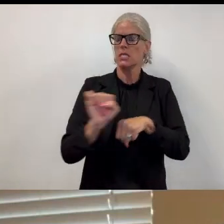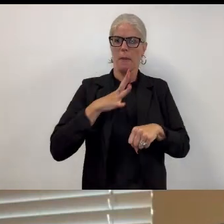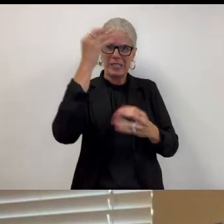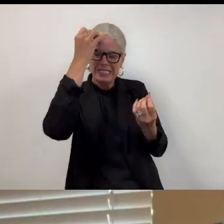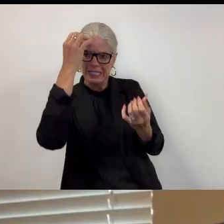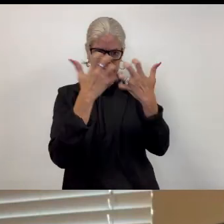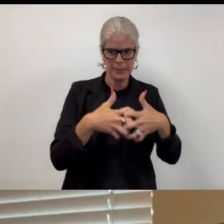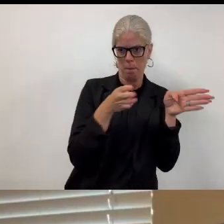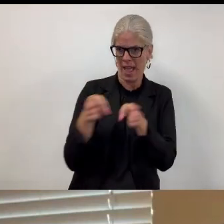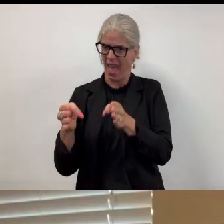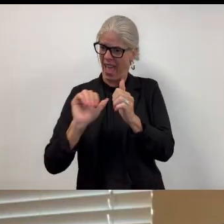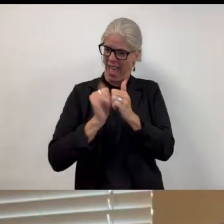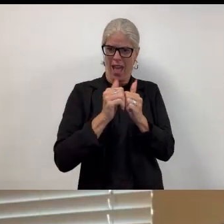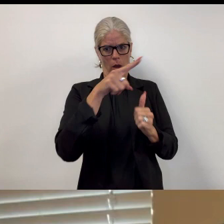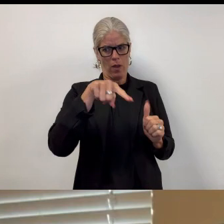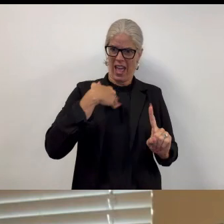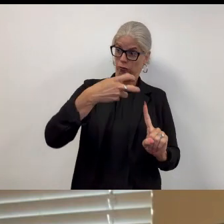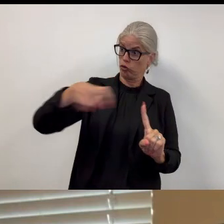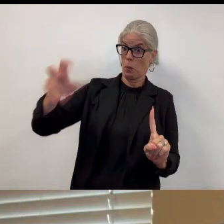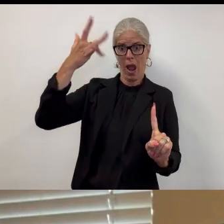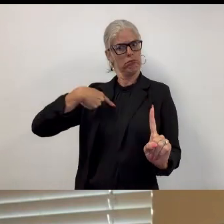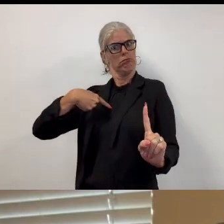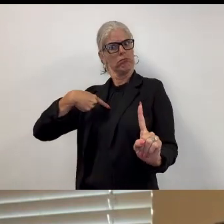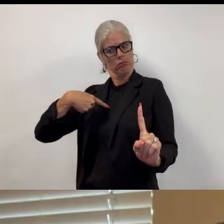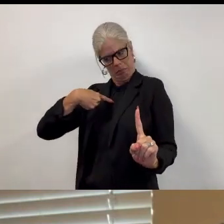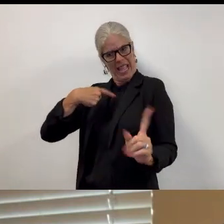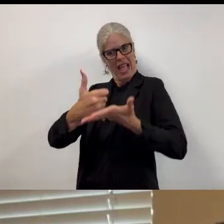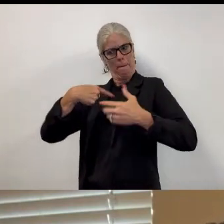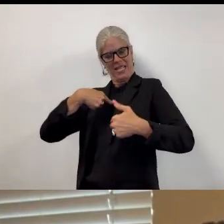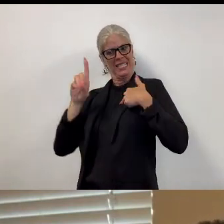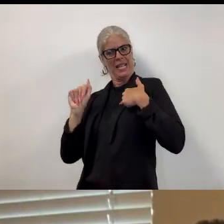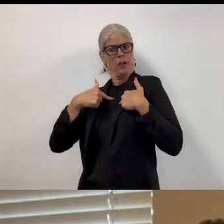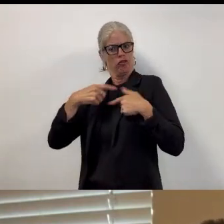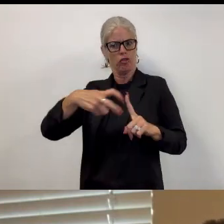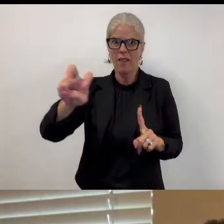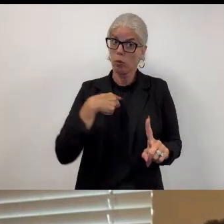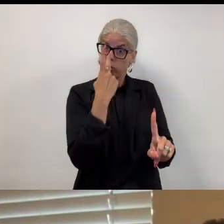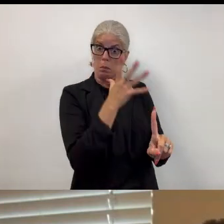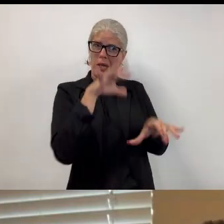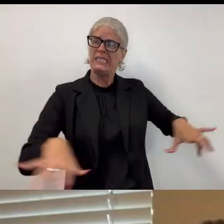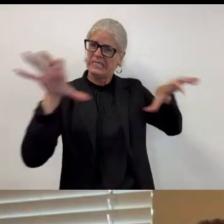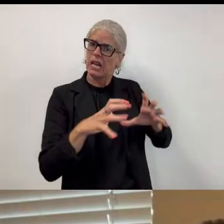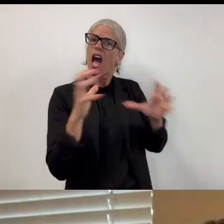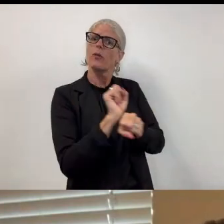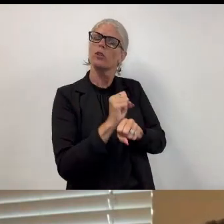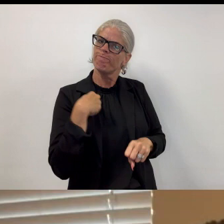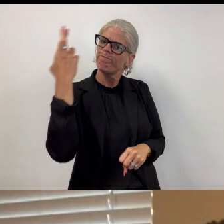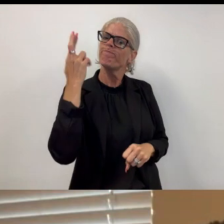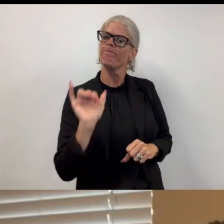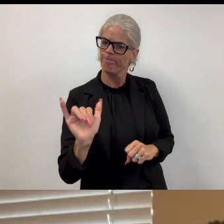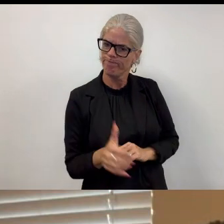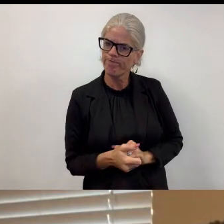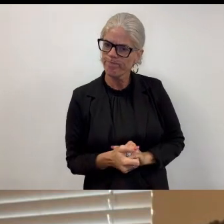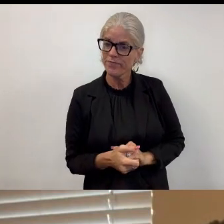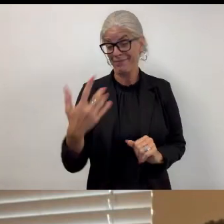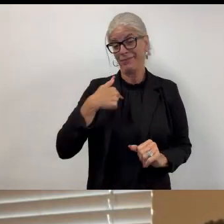and foresight it was required for them to put into traveling with a kid with a disability. So a